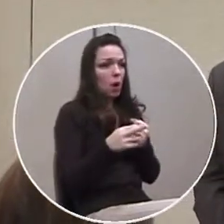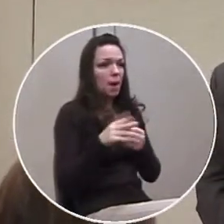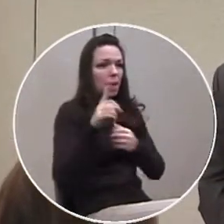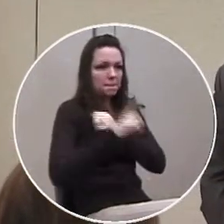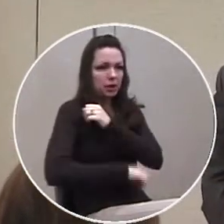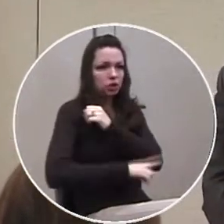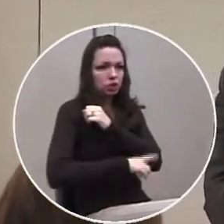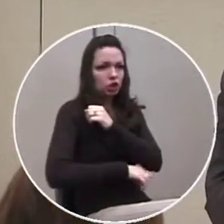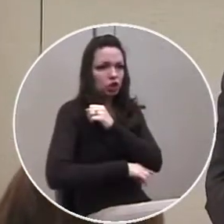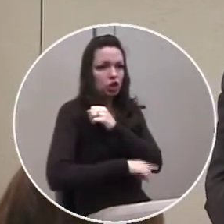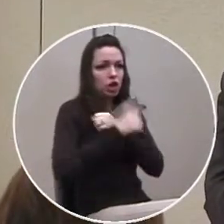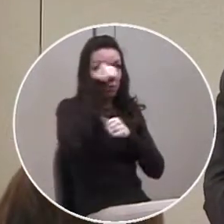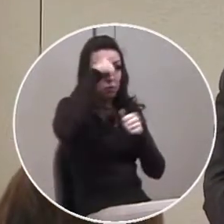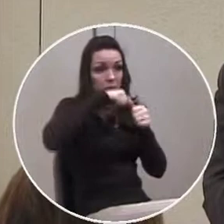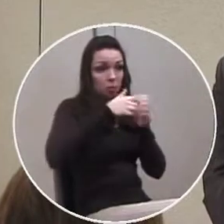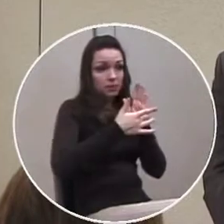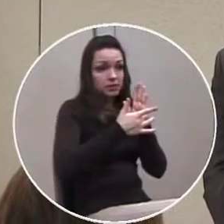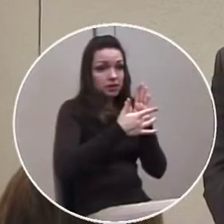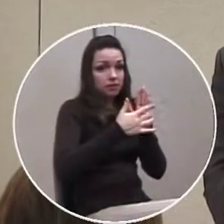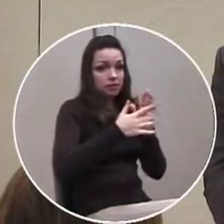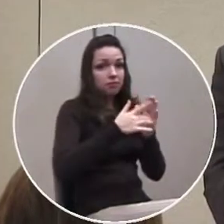definition.